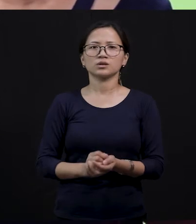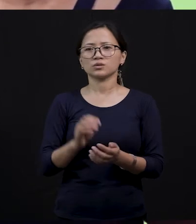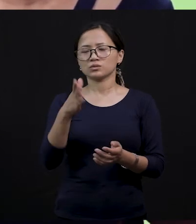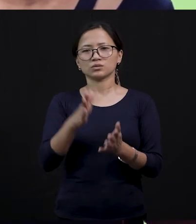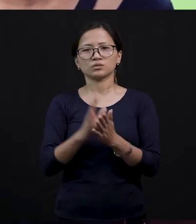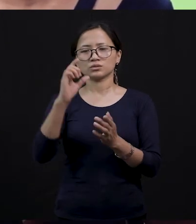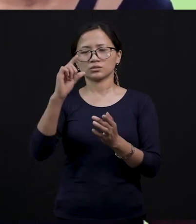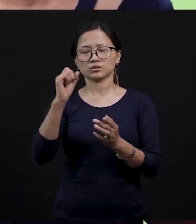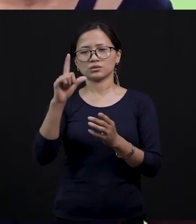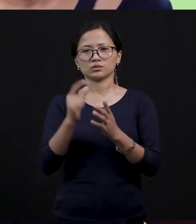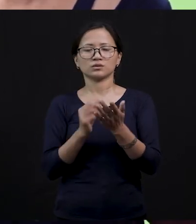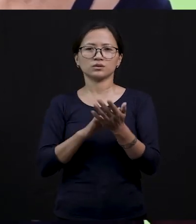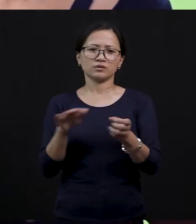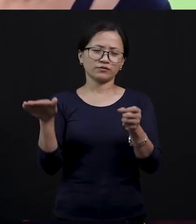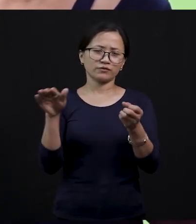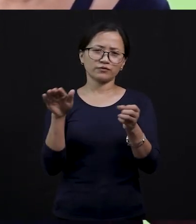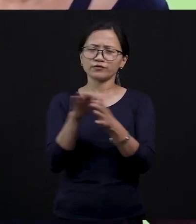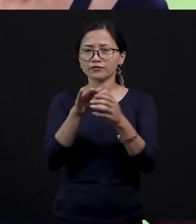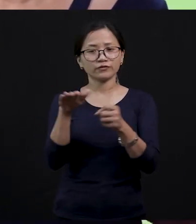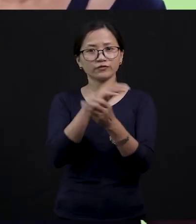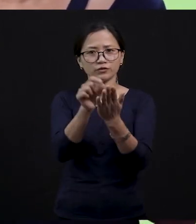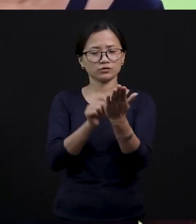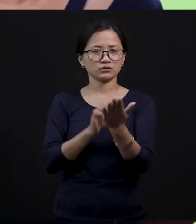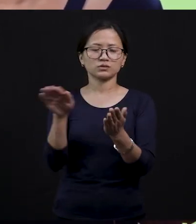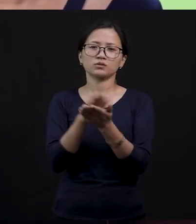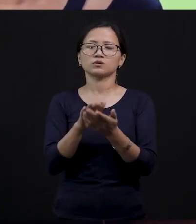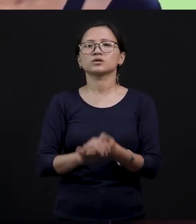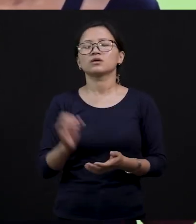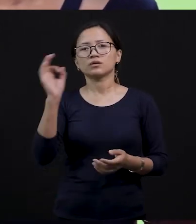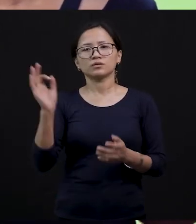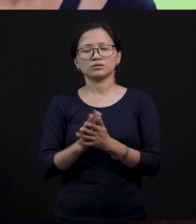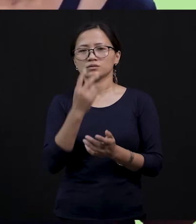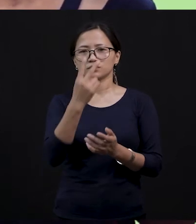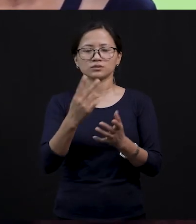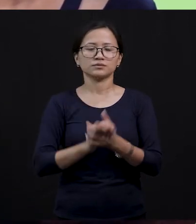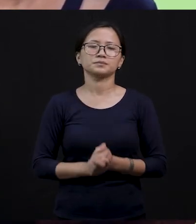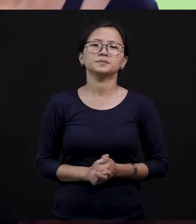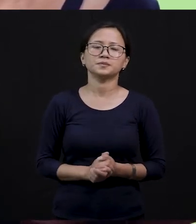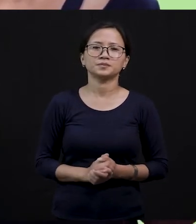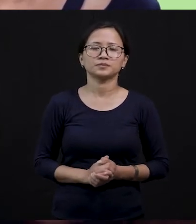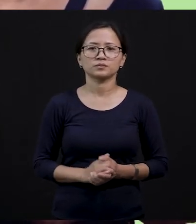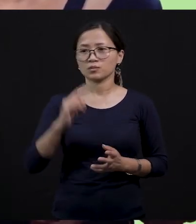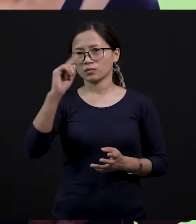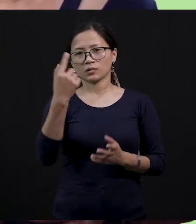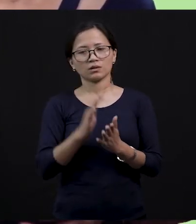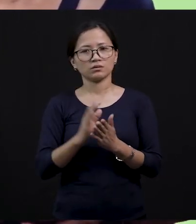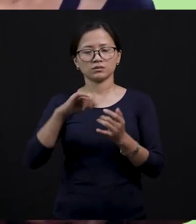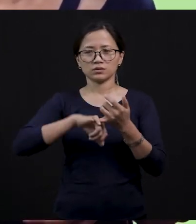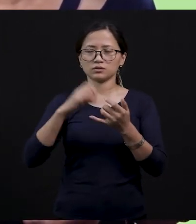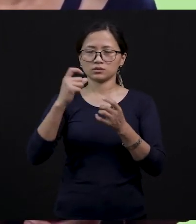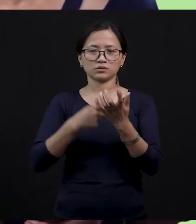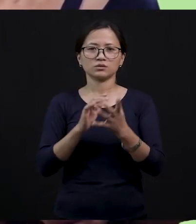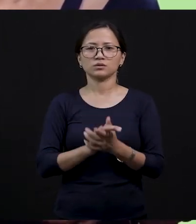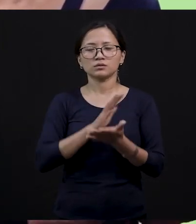column which has not been filled up. So those are the things that that officer is going to scrutinize and see. Once the scrutiny